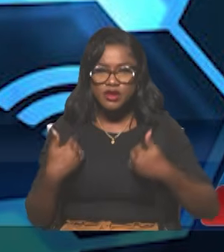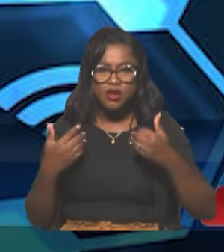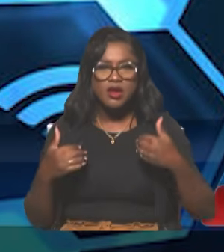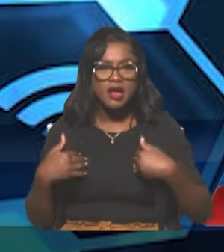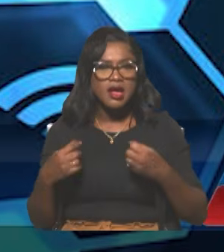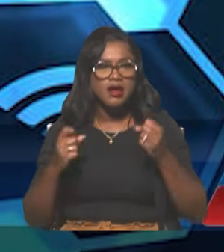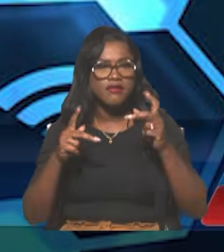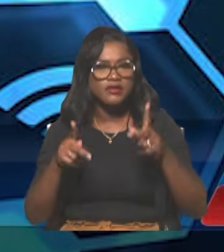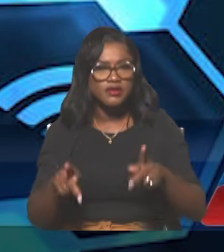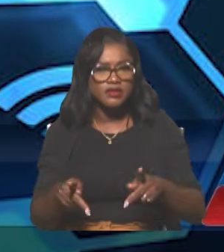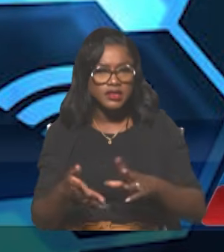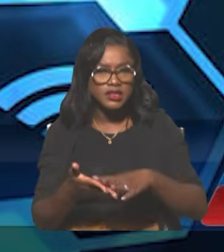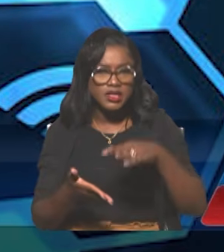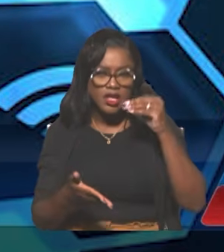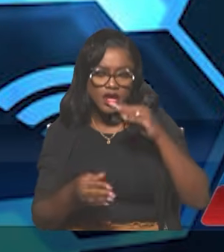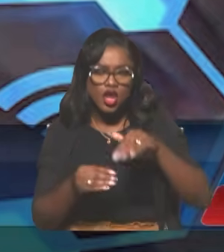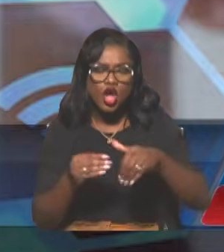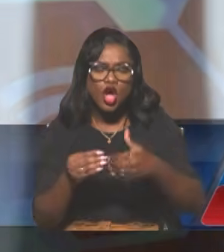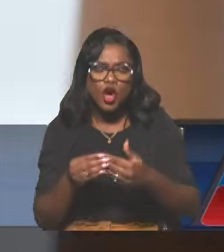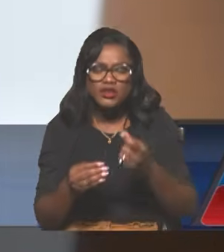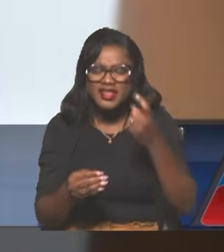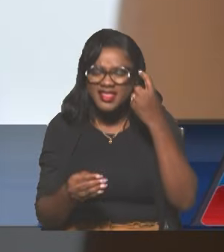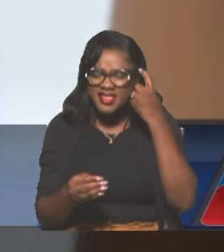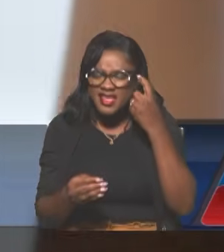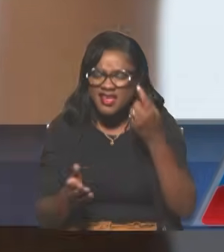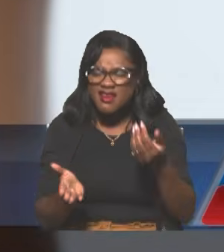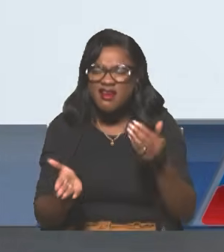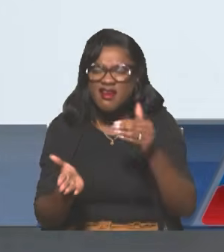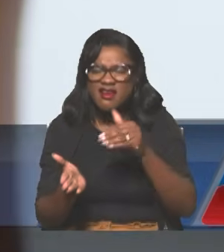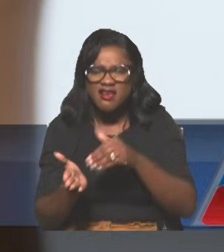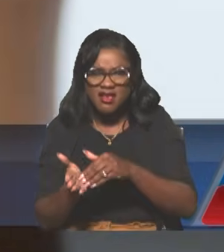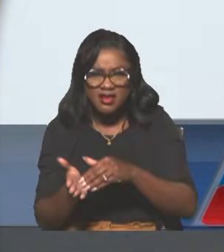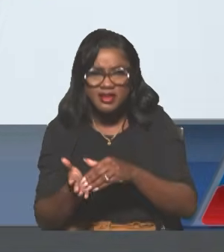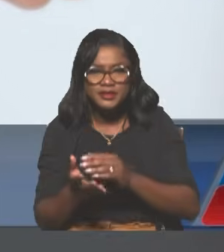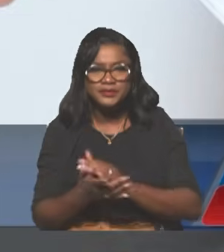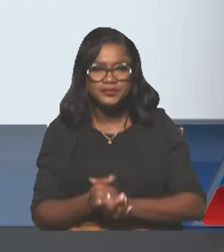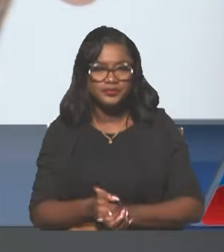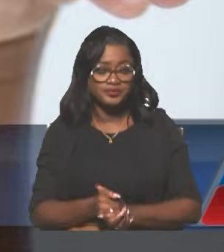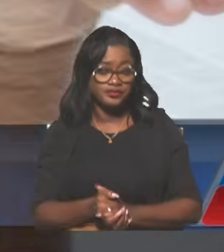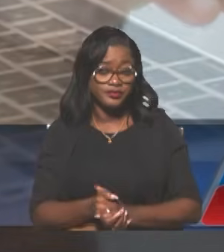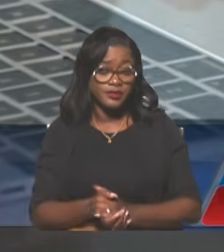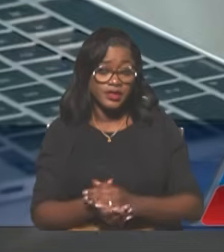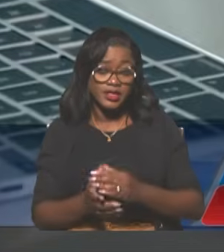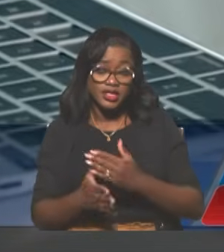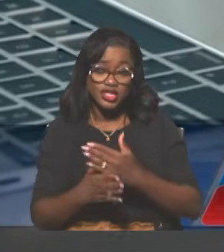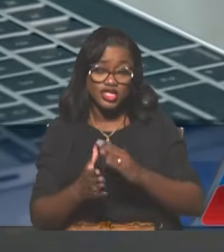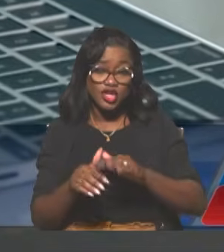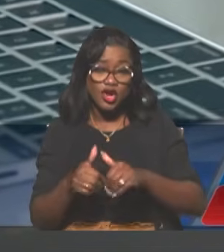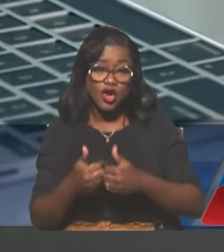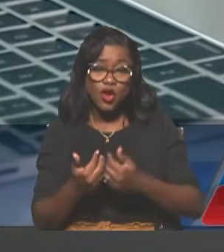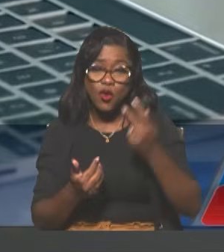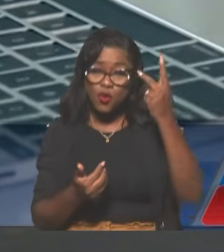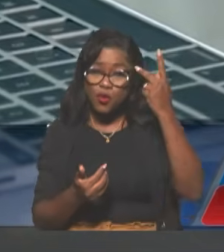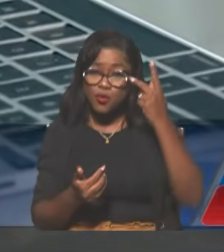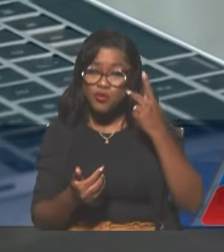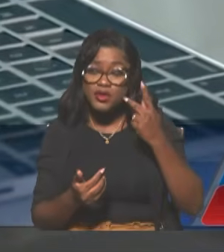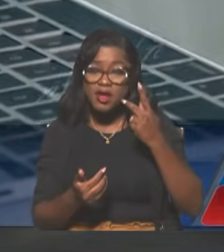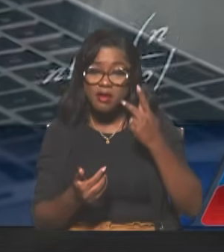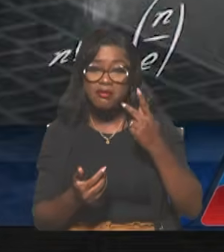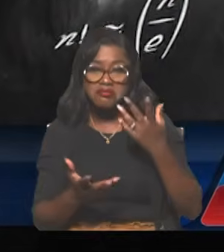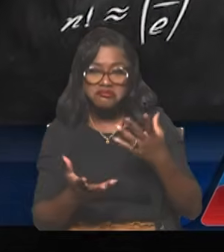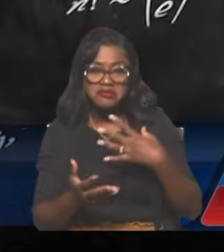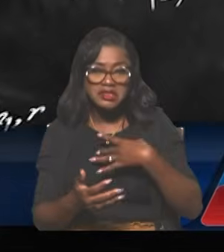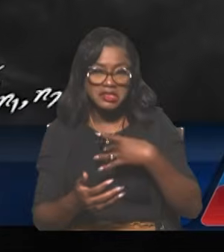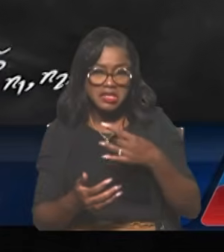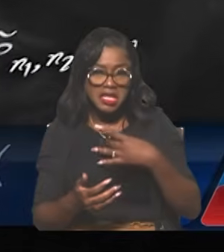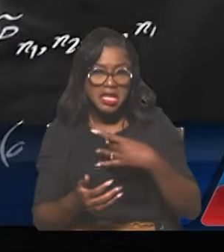to learn how to think again critically. She shared how parents have responded to the science, technology, engineering, and